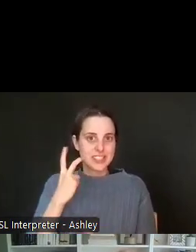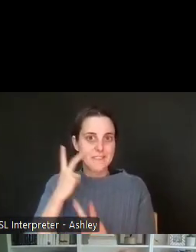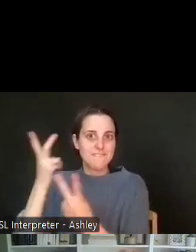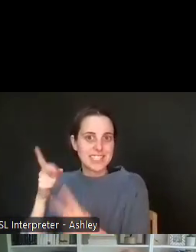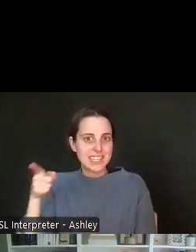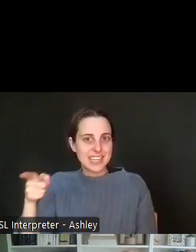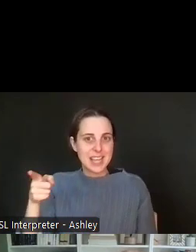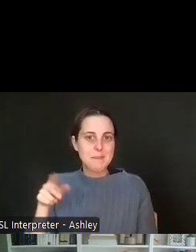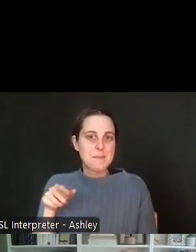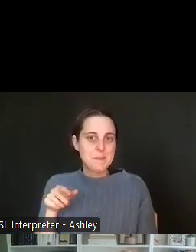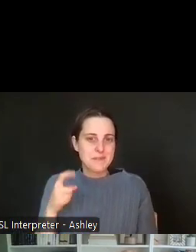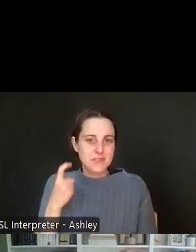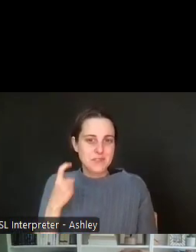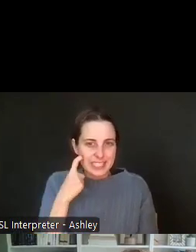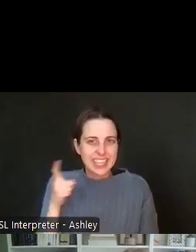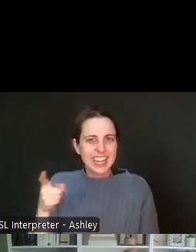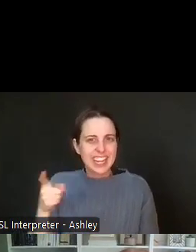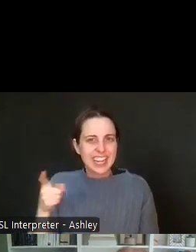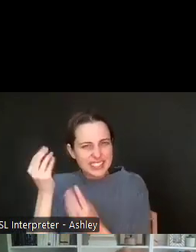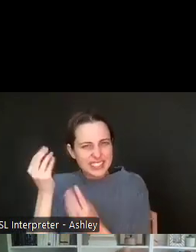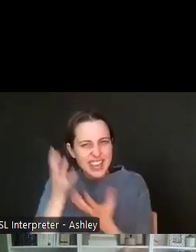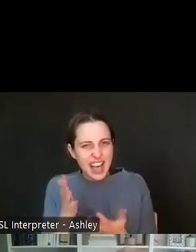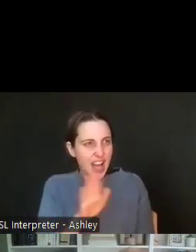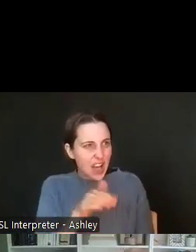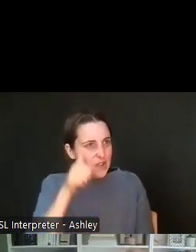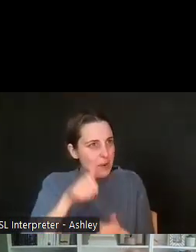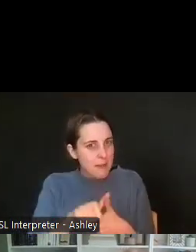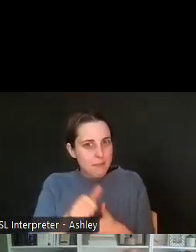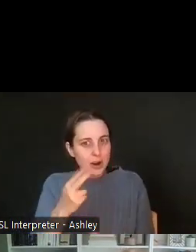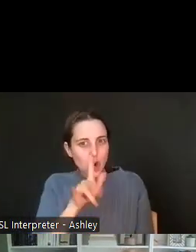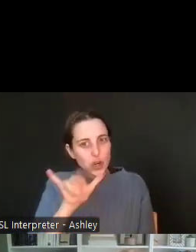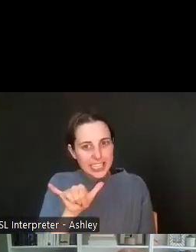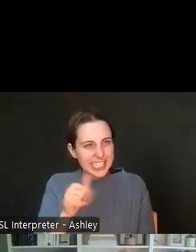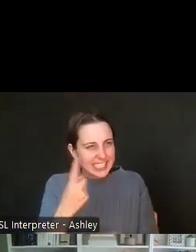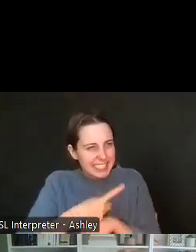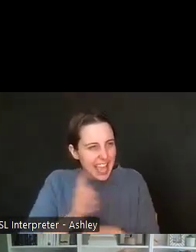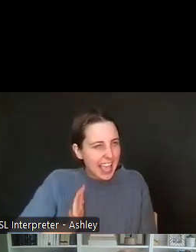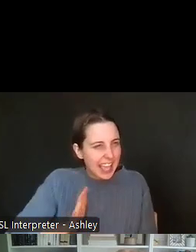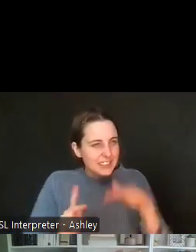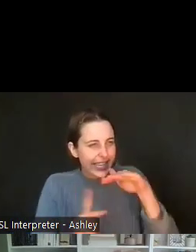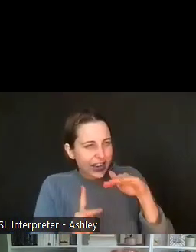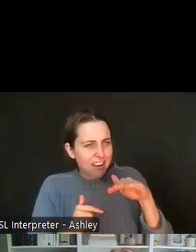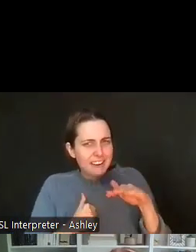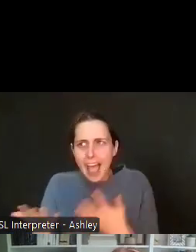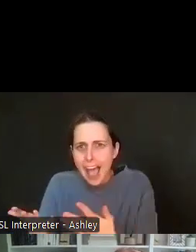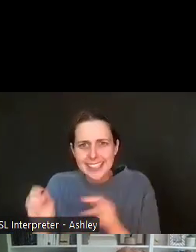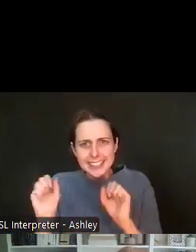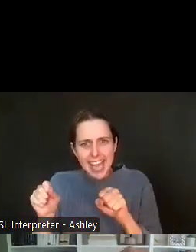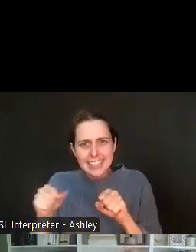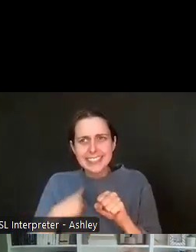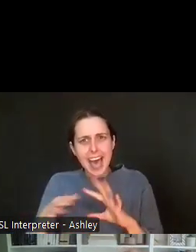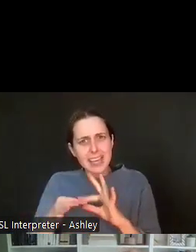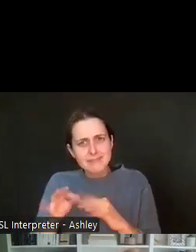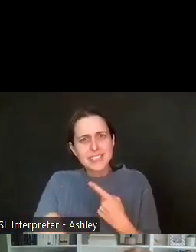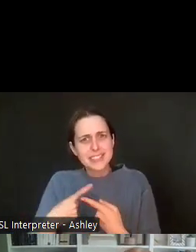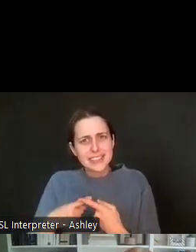said to me, do you remember that hooky day? Do I remember it? I'm talking about it in a keynote. Like, yes, I remember it. So,